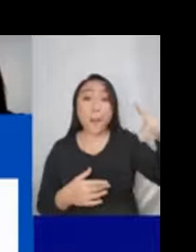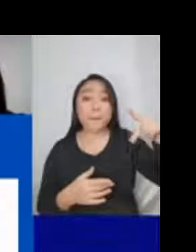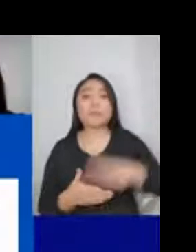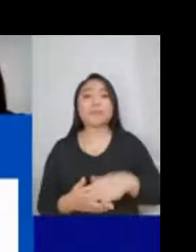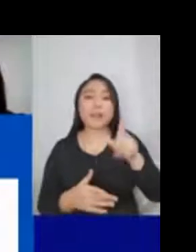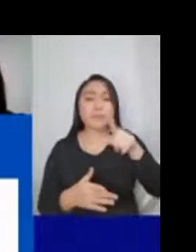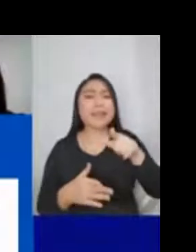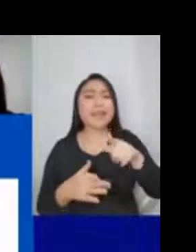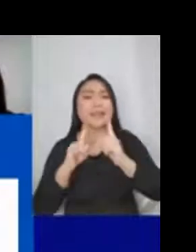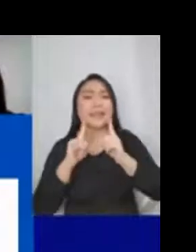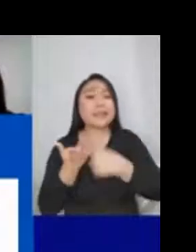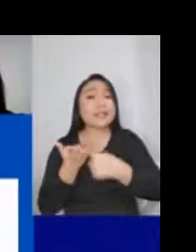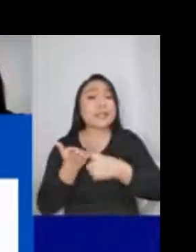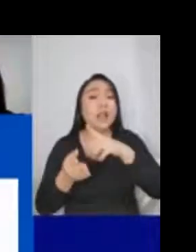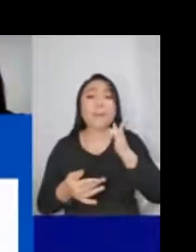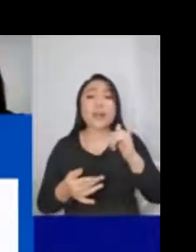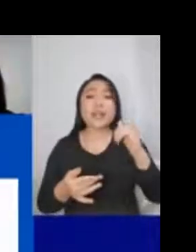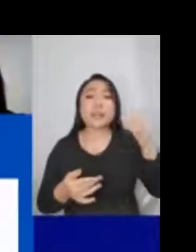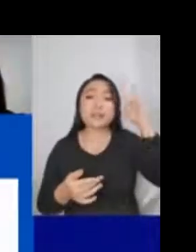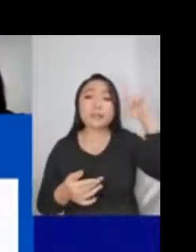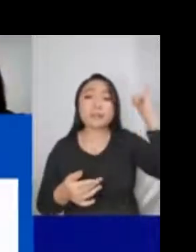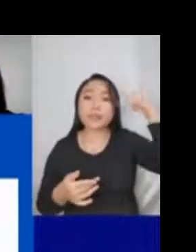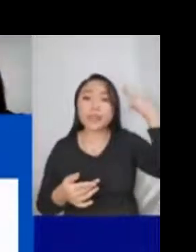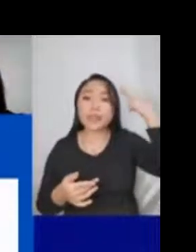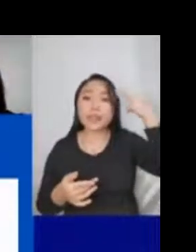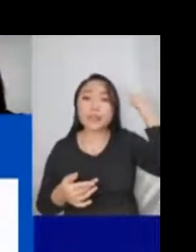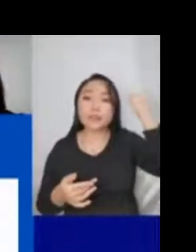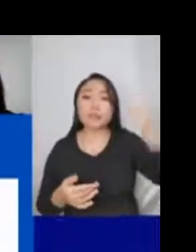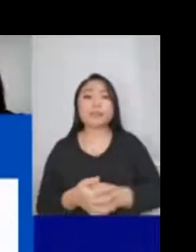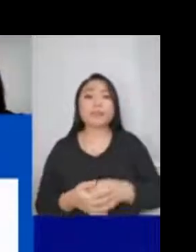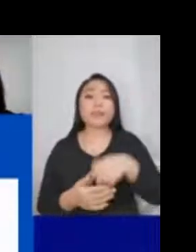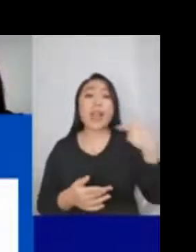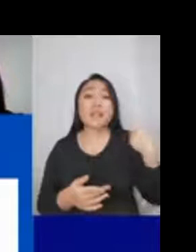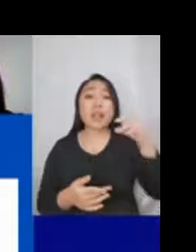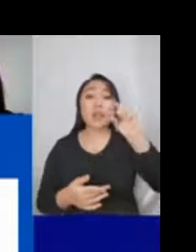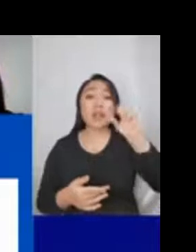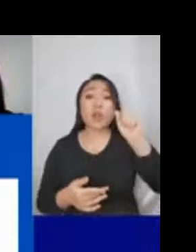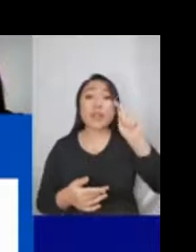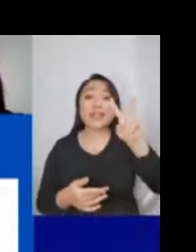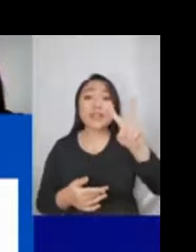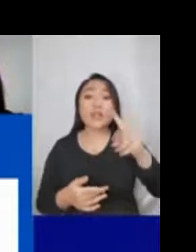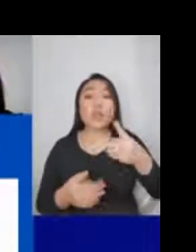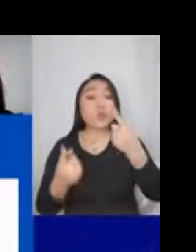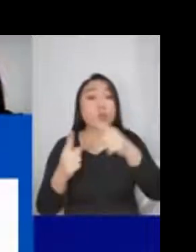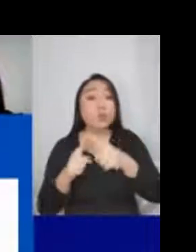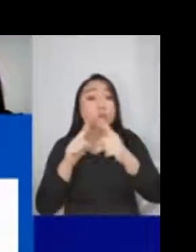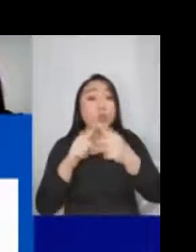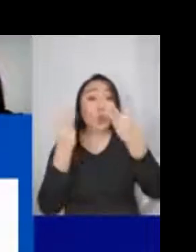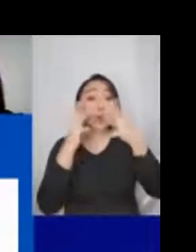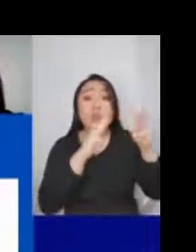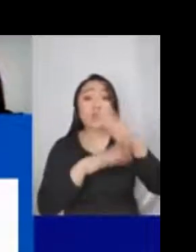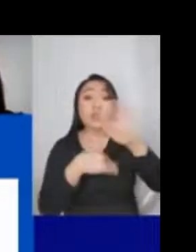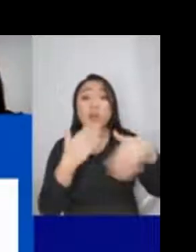DOST Science and Technology Information Institute, Science and Technology Information Institute Library,